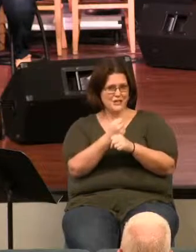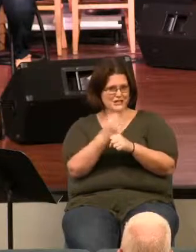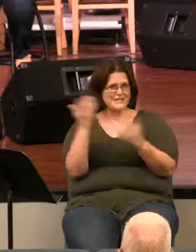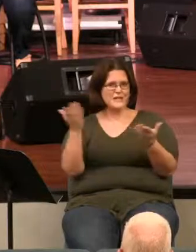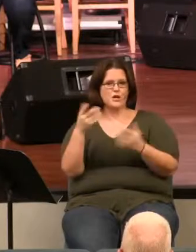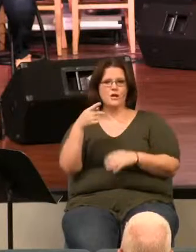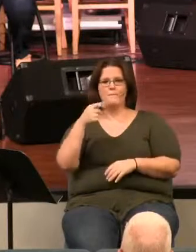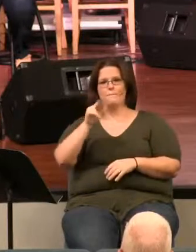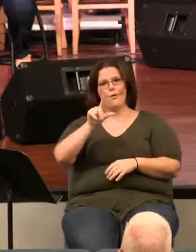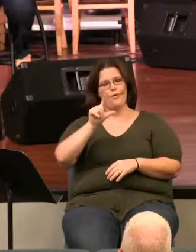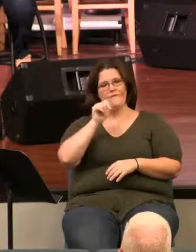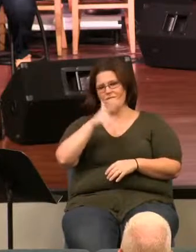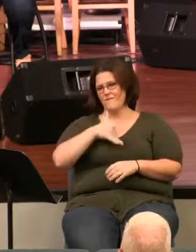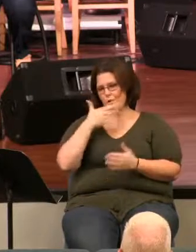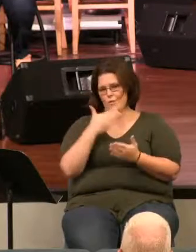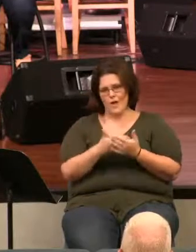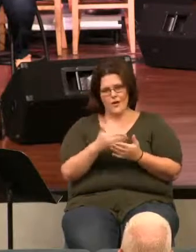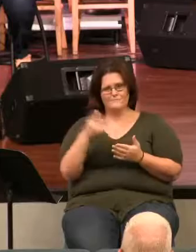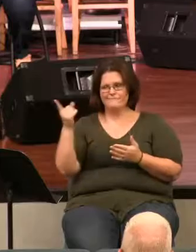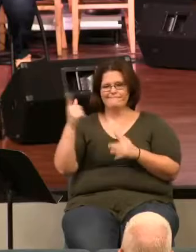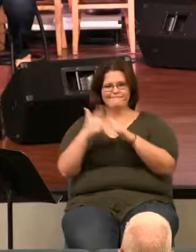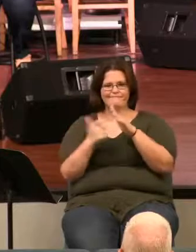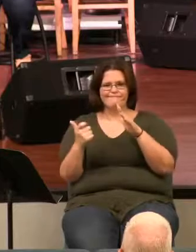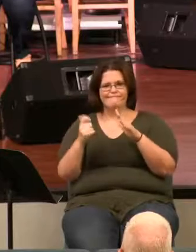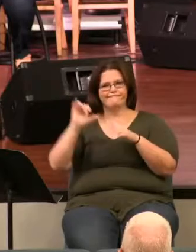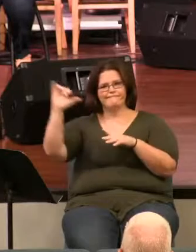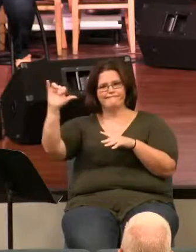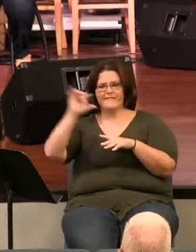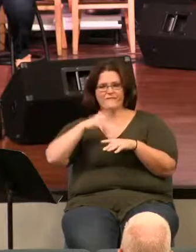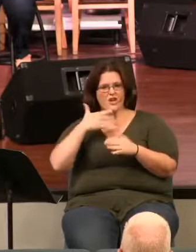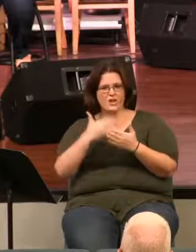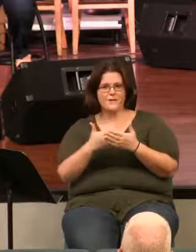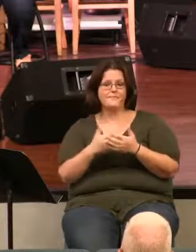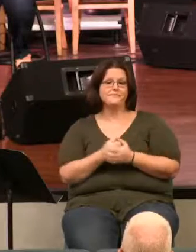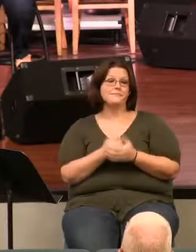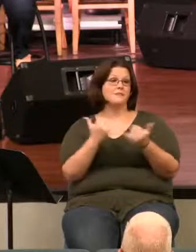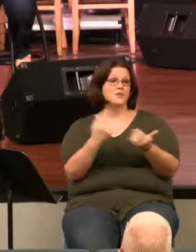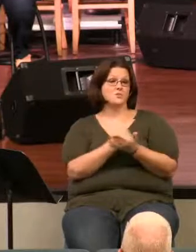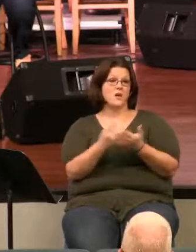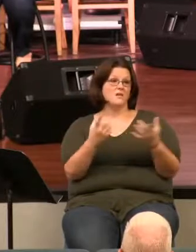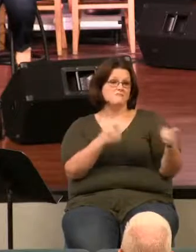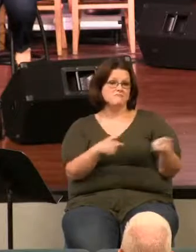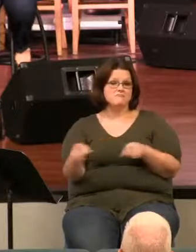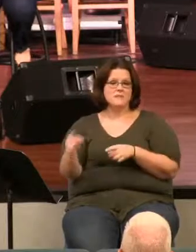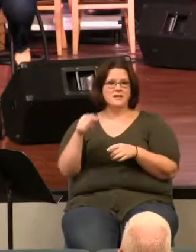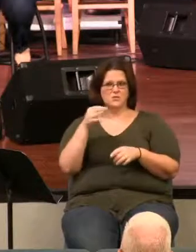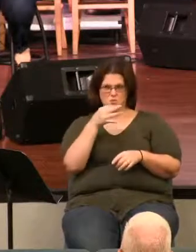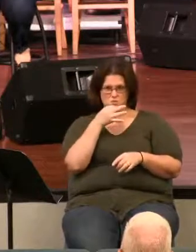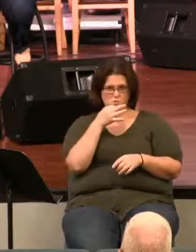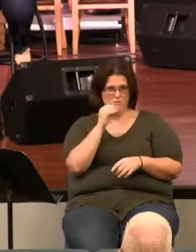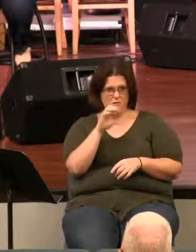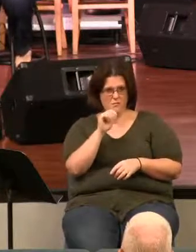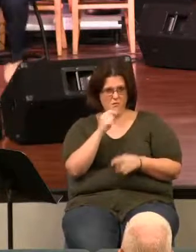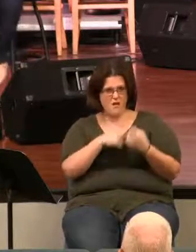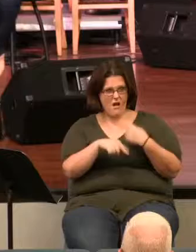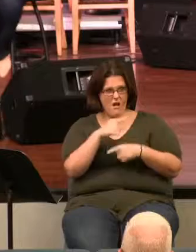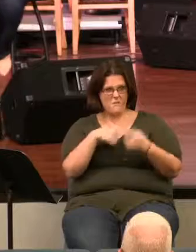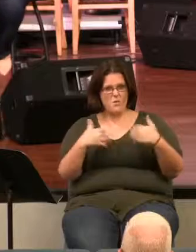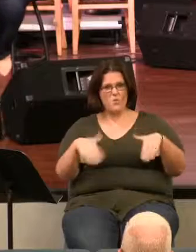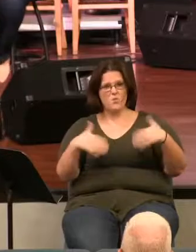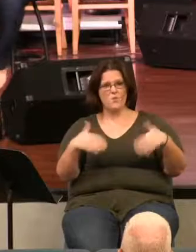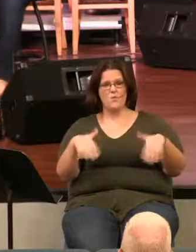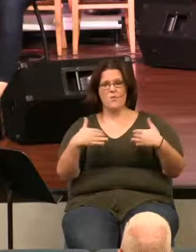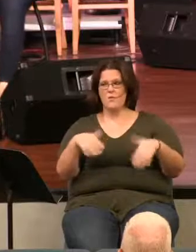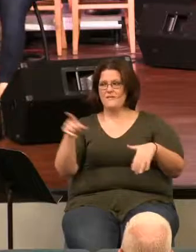not feeling well today, so he's not here. A lot going on this week. Can you believe it'll be October, end of the week